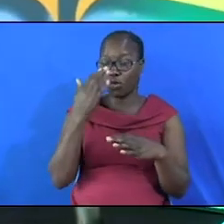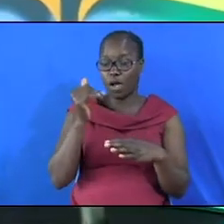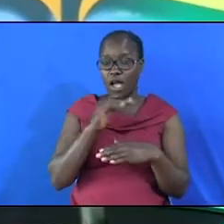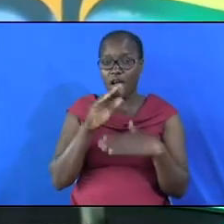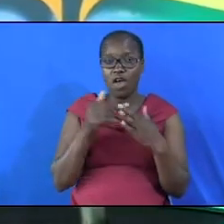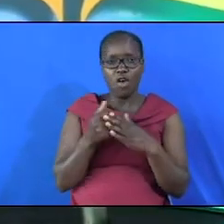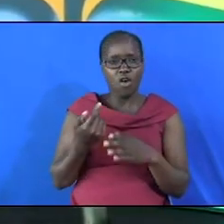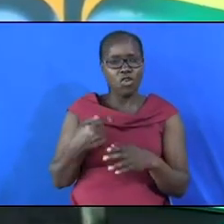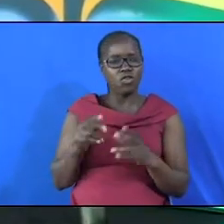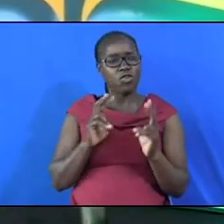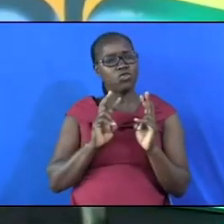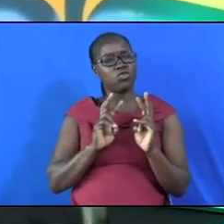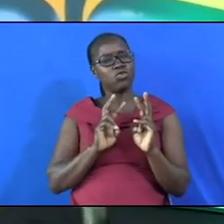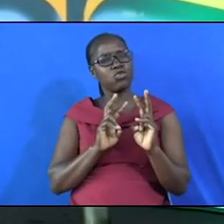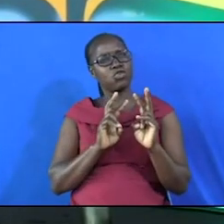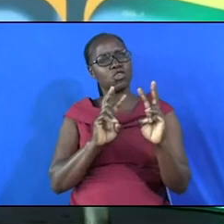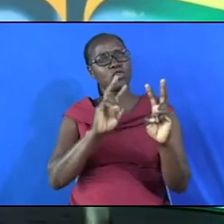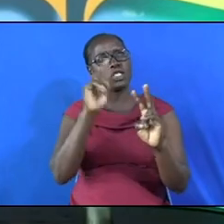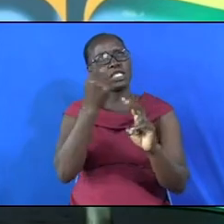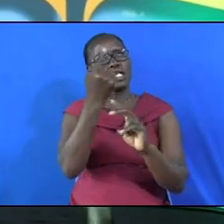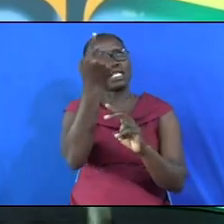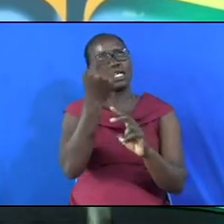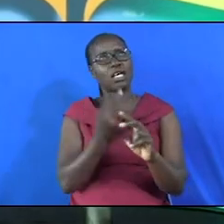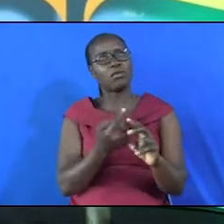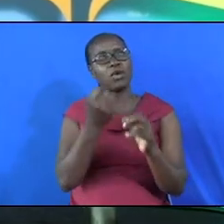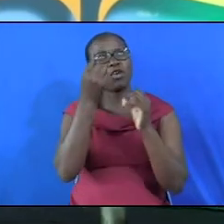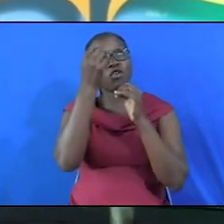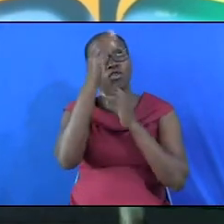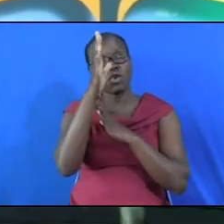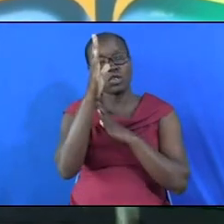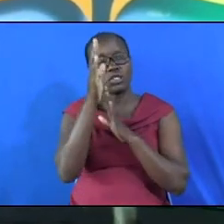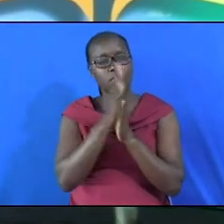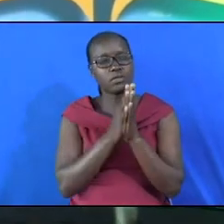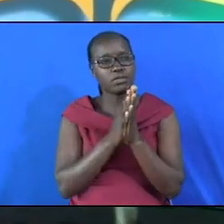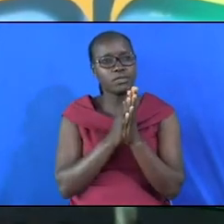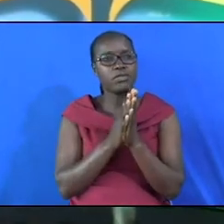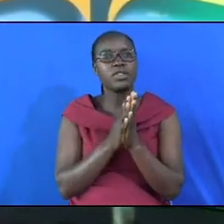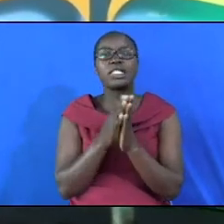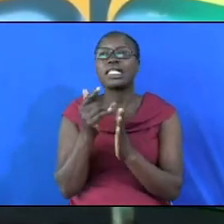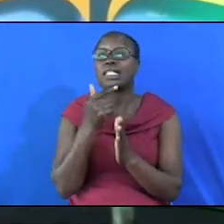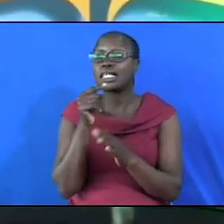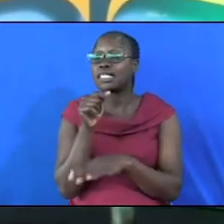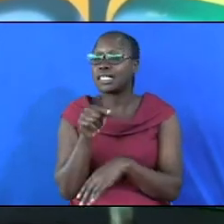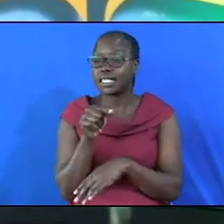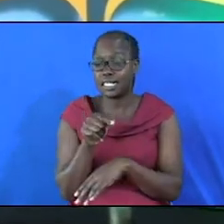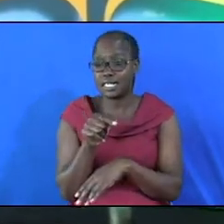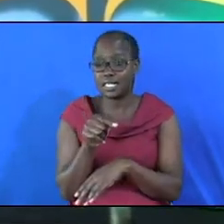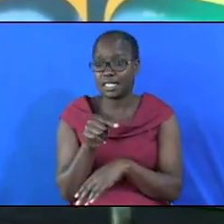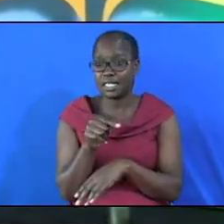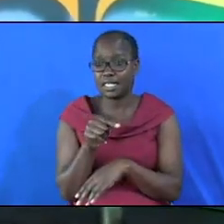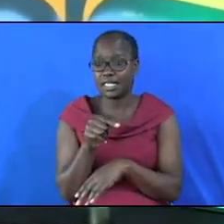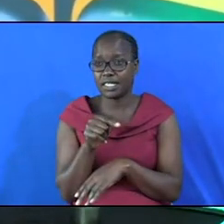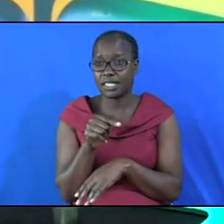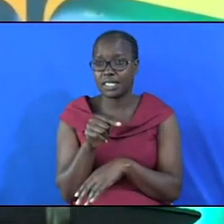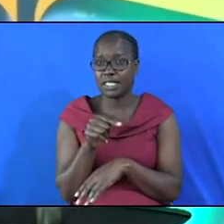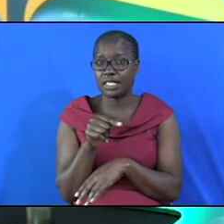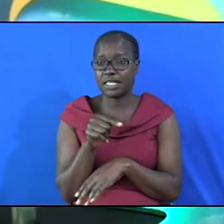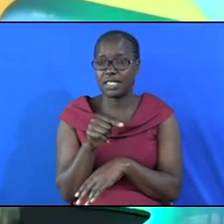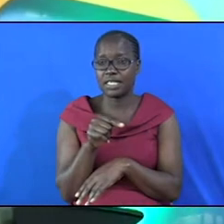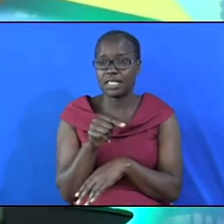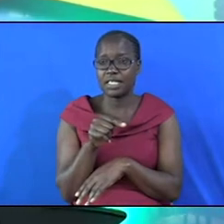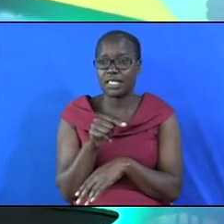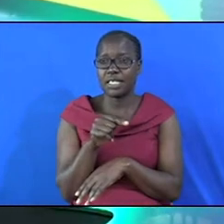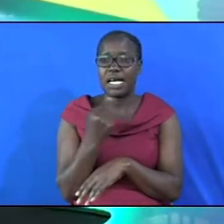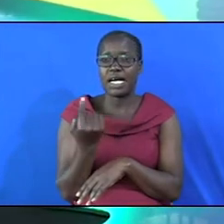us, we are looking forward to the second coming of the Lord. And I want to say this to